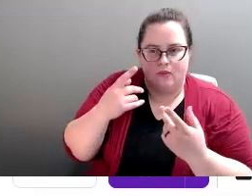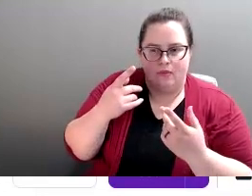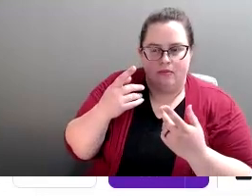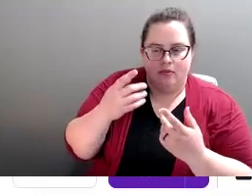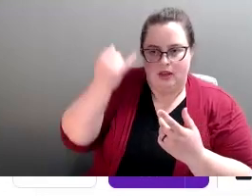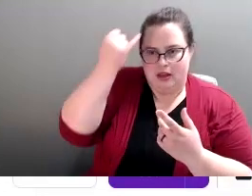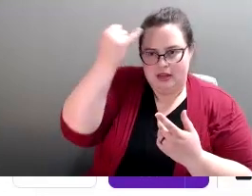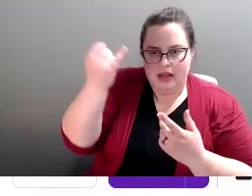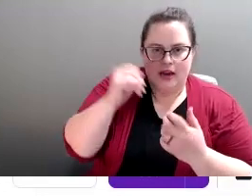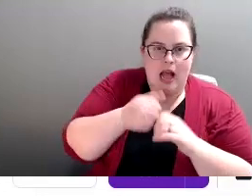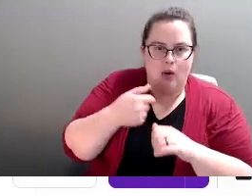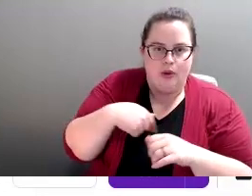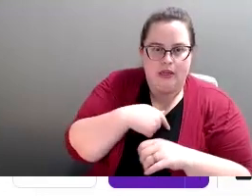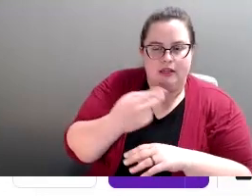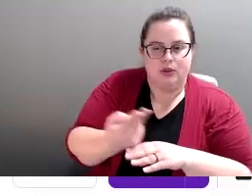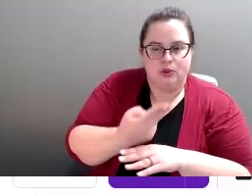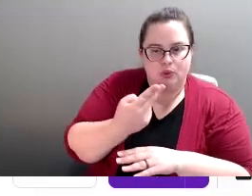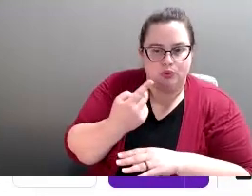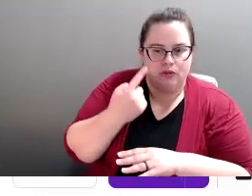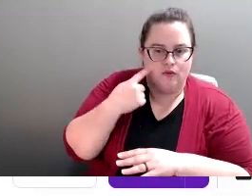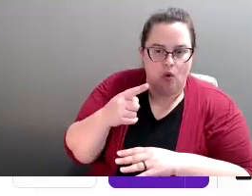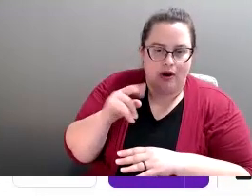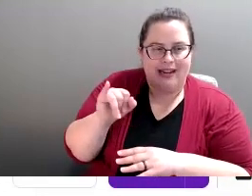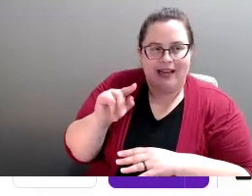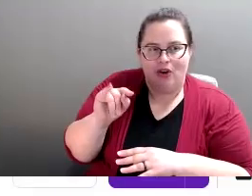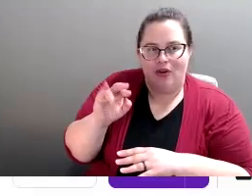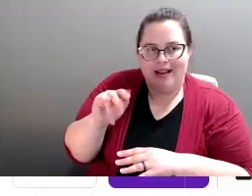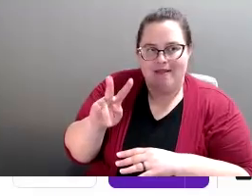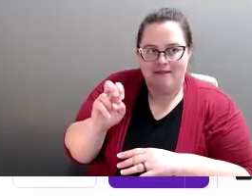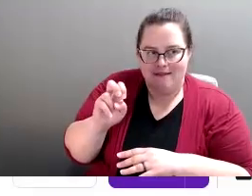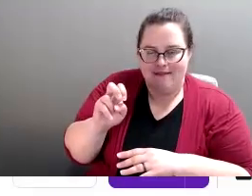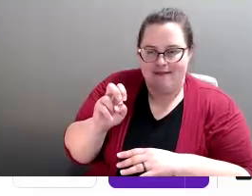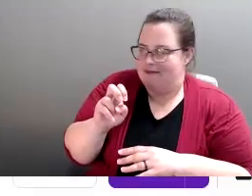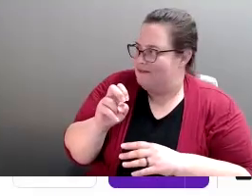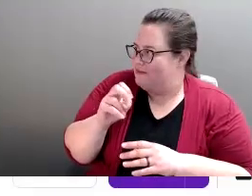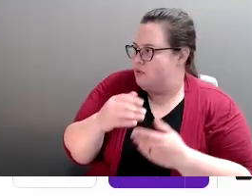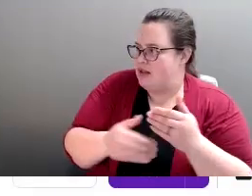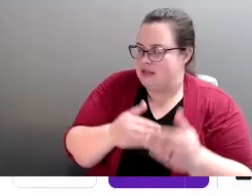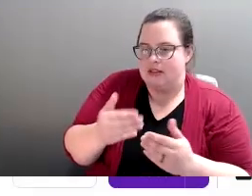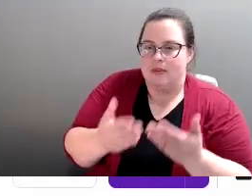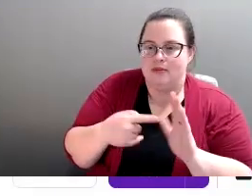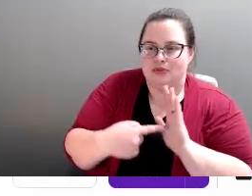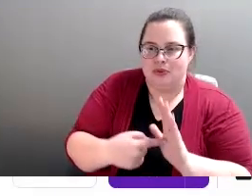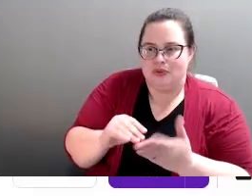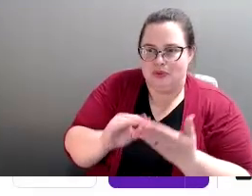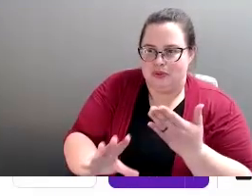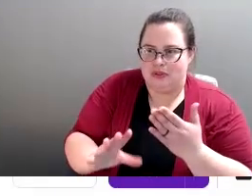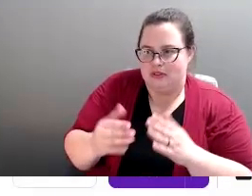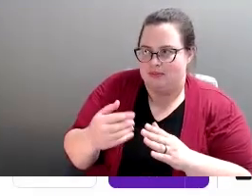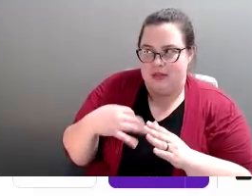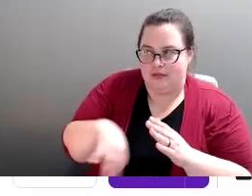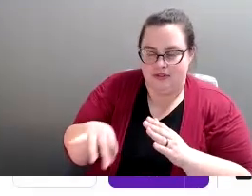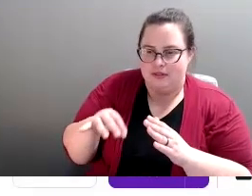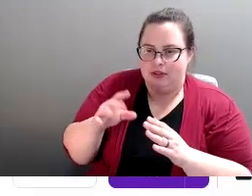and how we can leverage it for an iterative process. Like maybe, right, showing the students like the benefit of doing